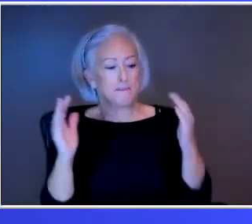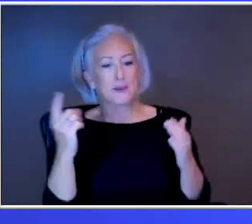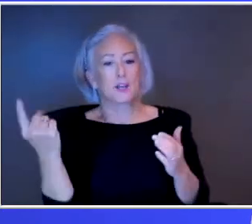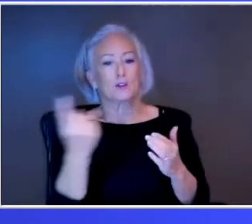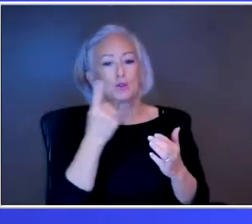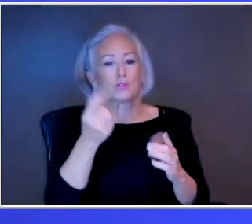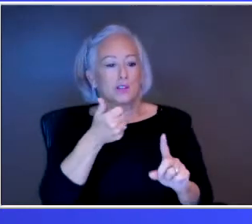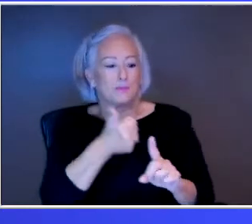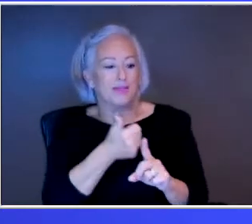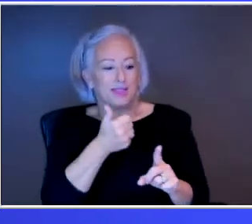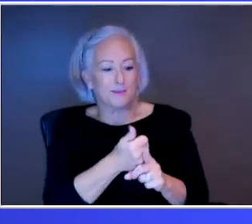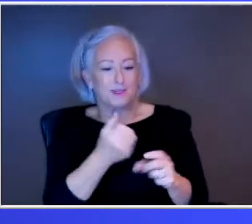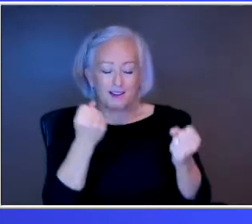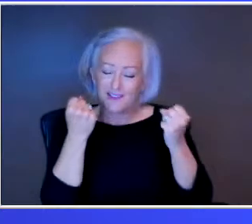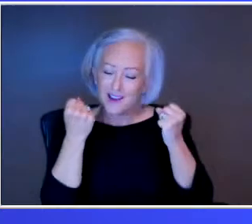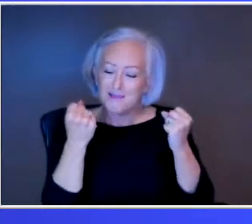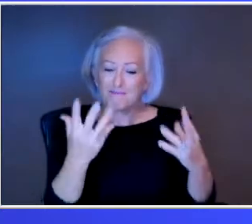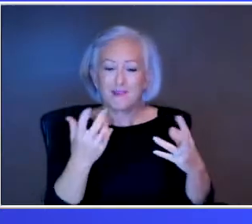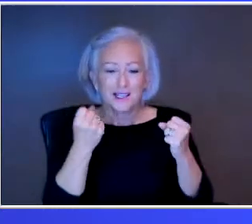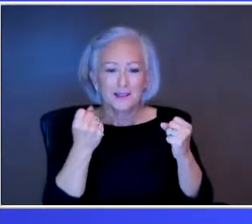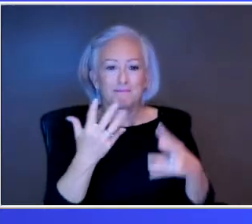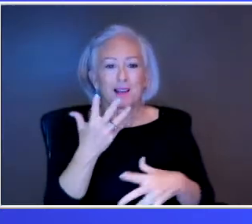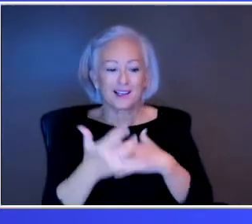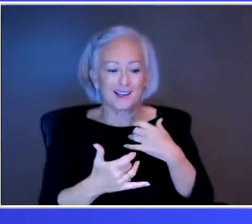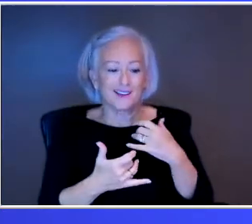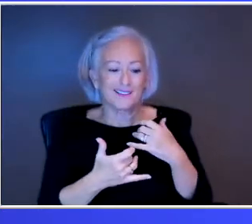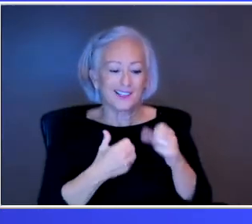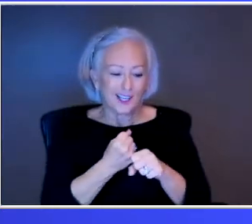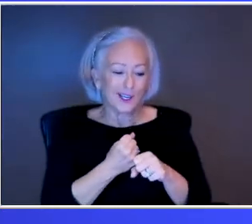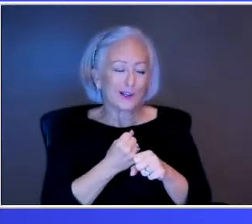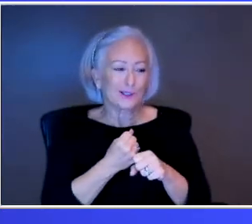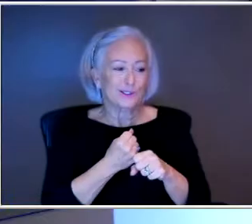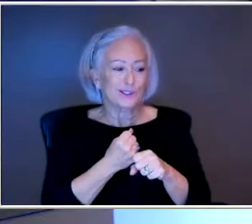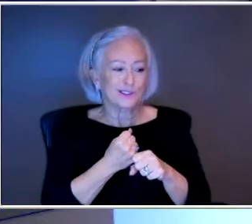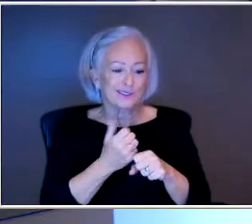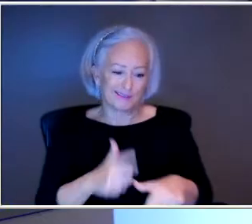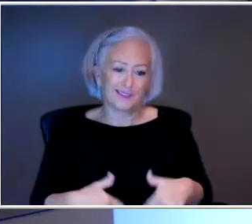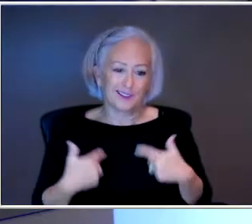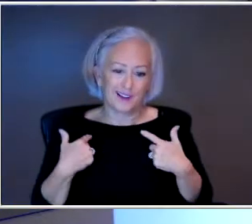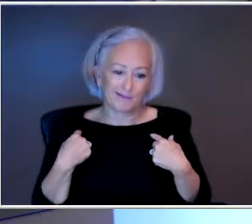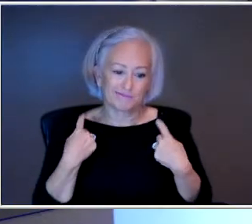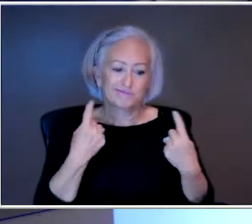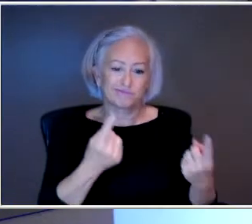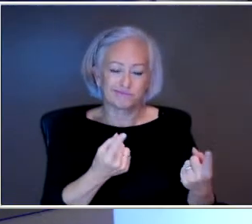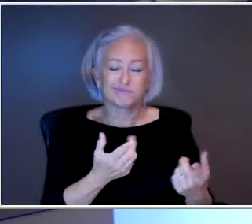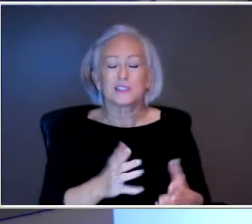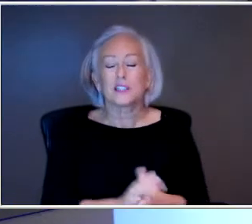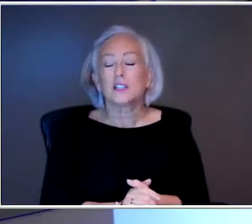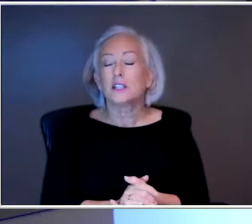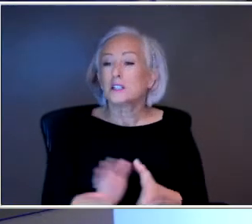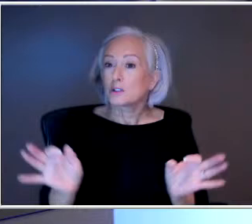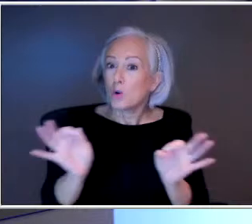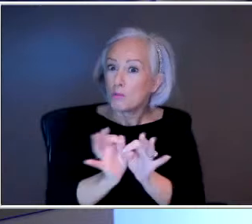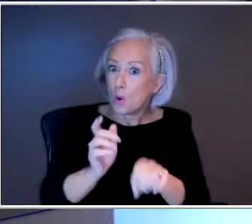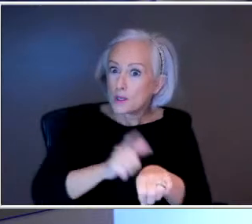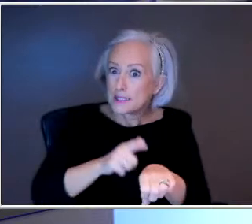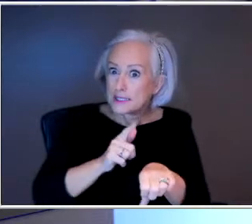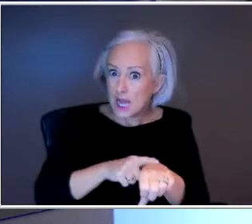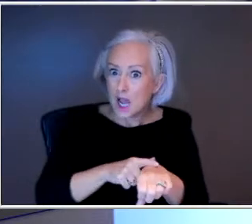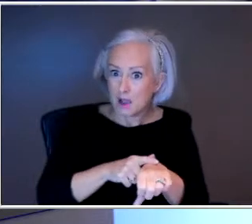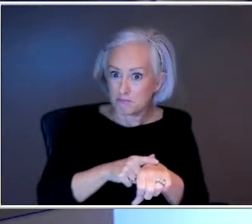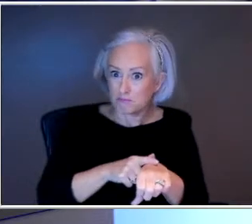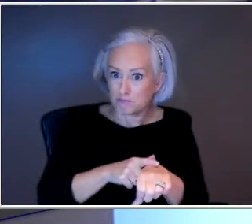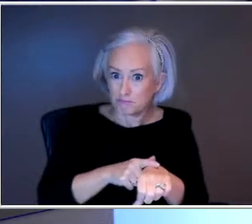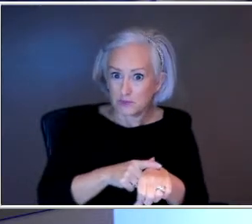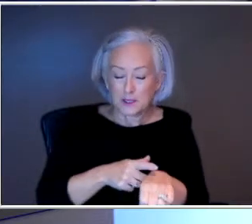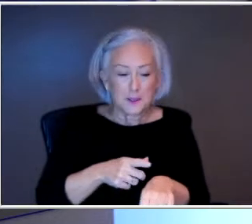multiple decades of life behind them. So we were all in top gear. So time is crucial. We always say that's just minutes, seconds Absolutely. can